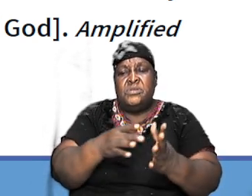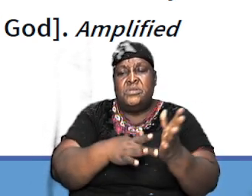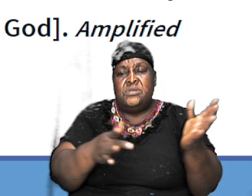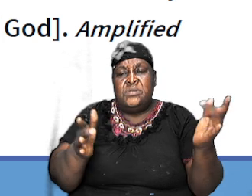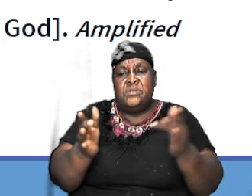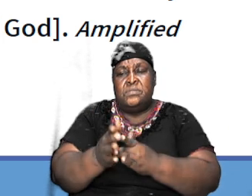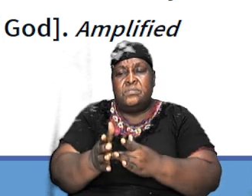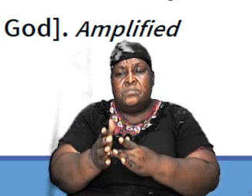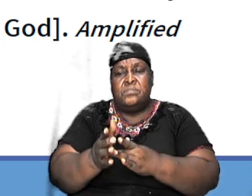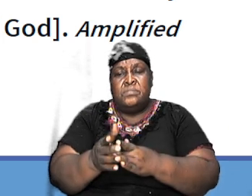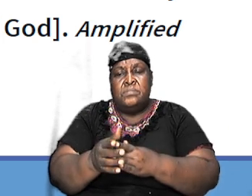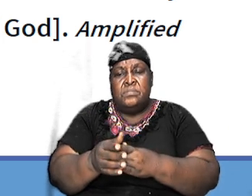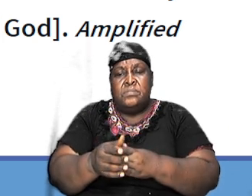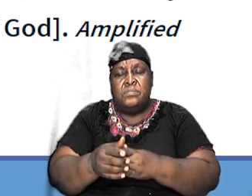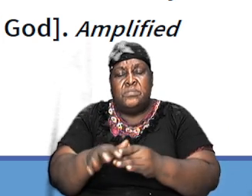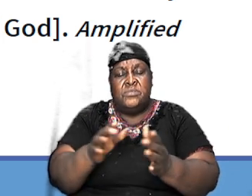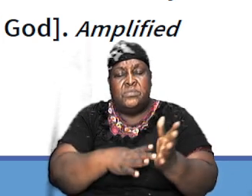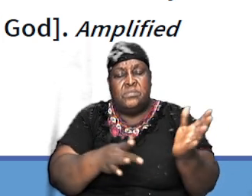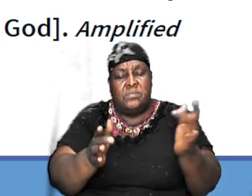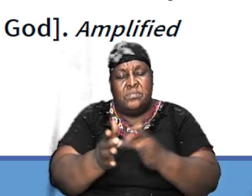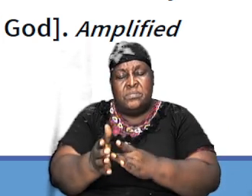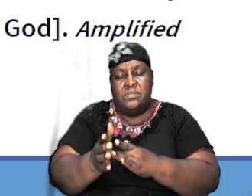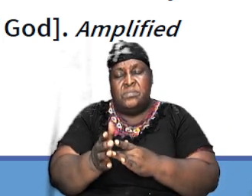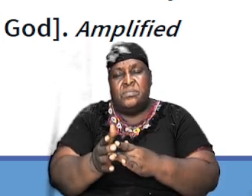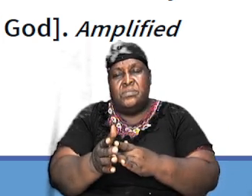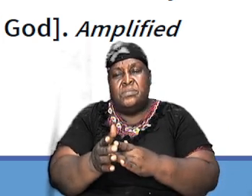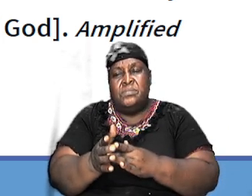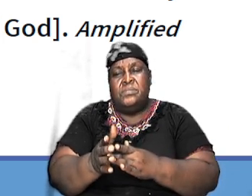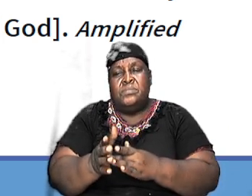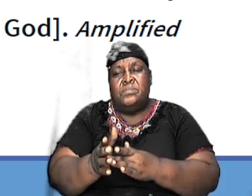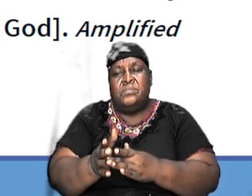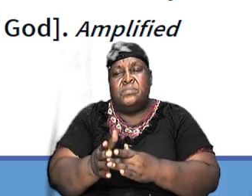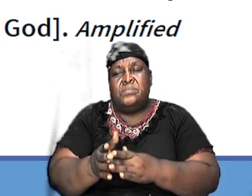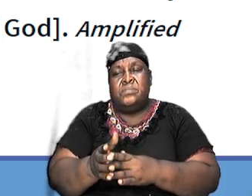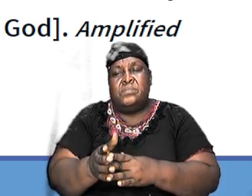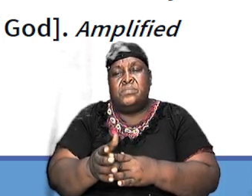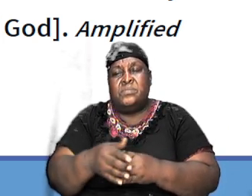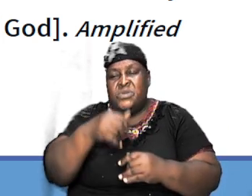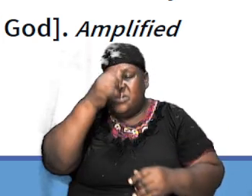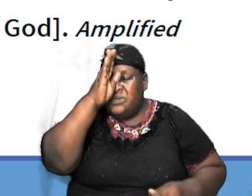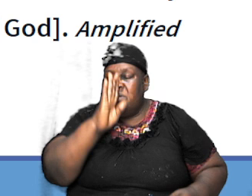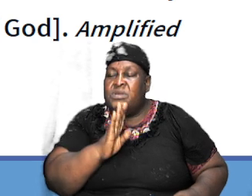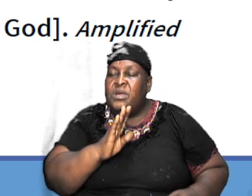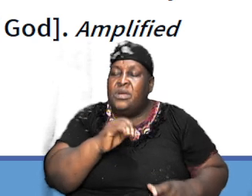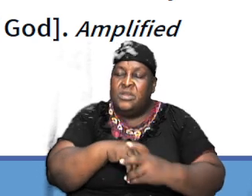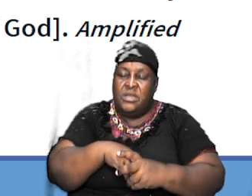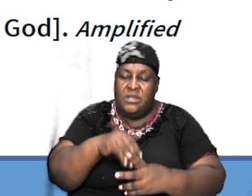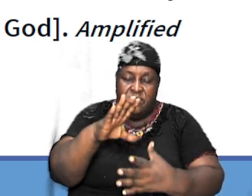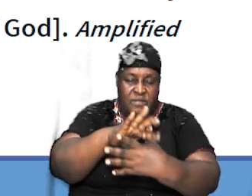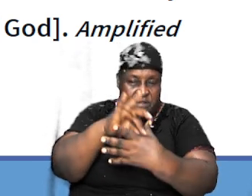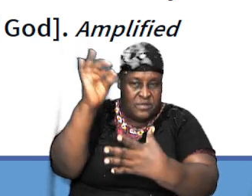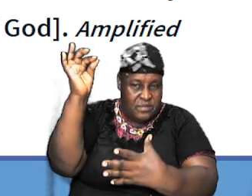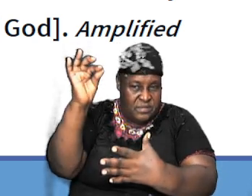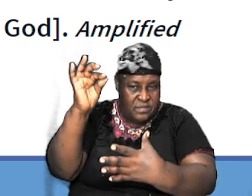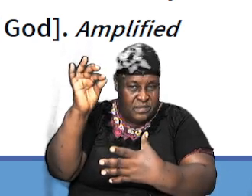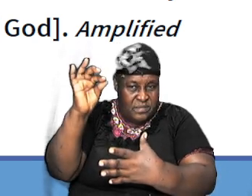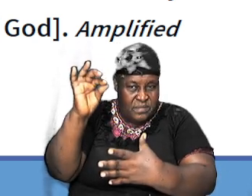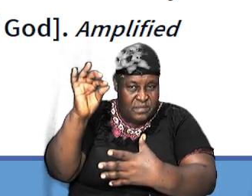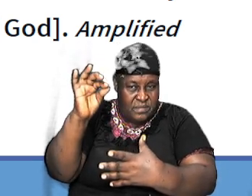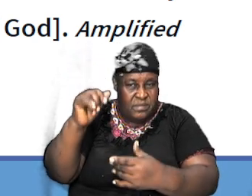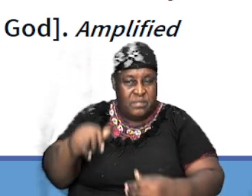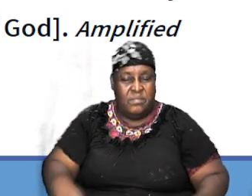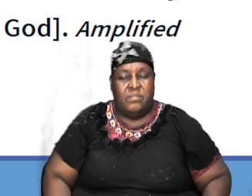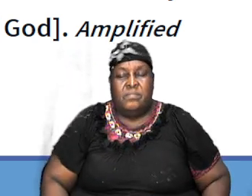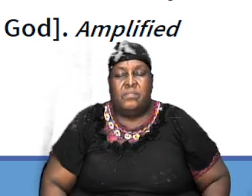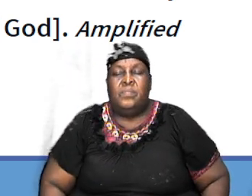in Jesus Christ. So Jesus was, you know, was God in the flesh. He was God